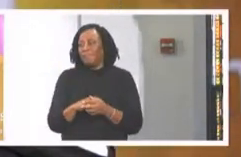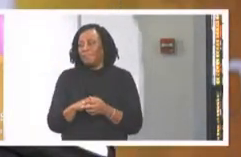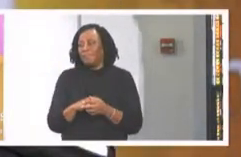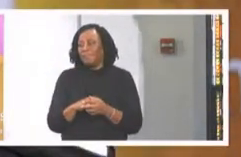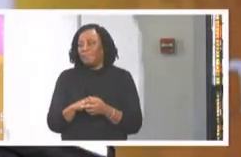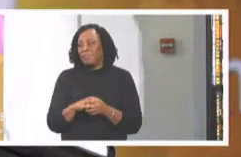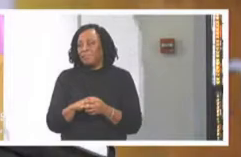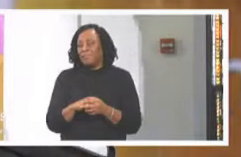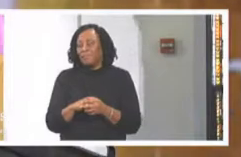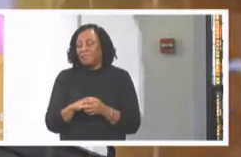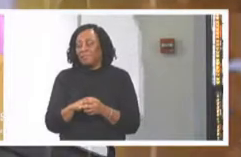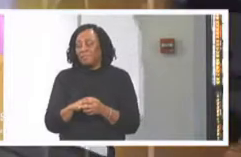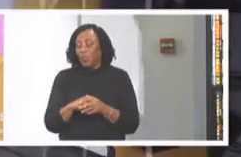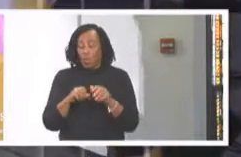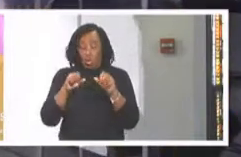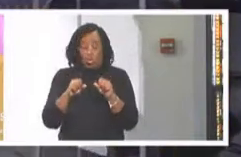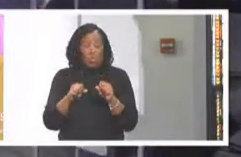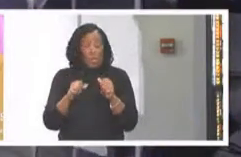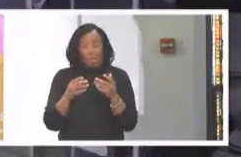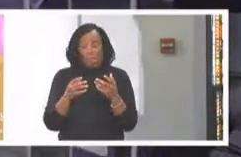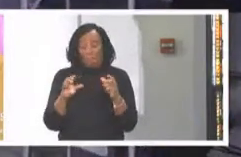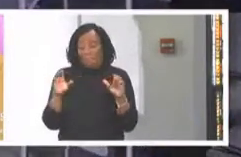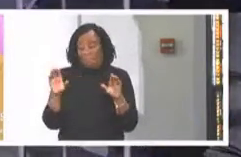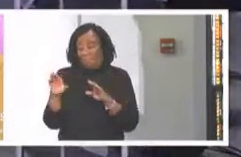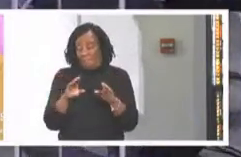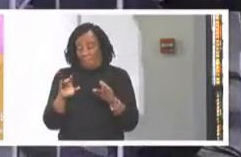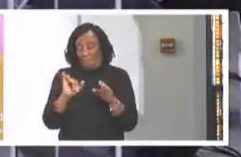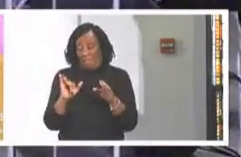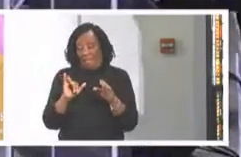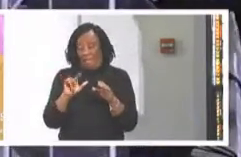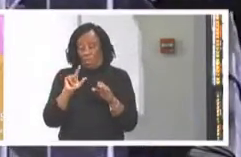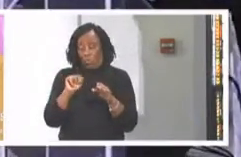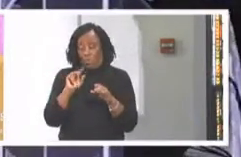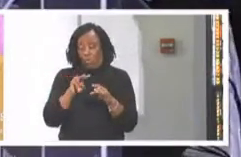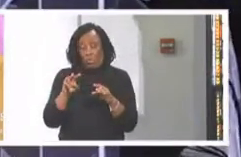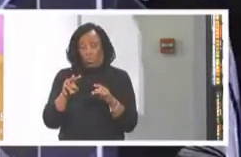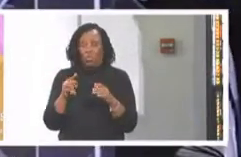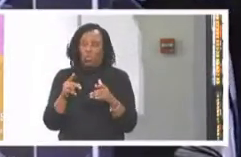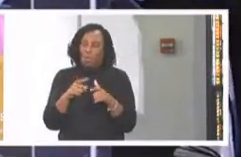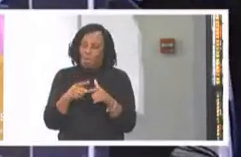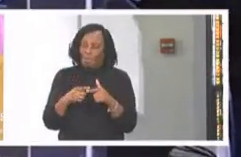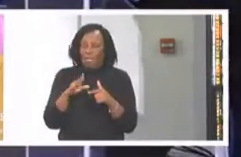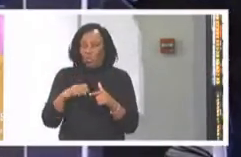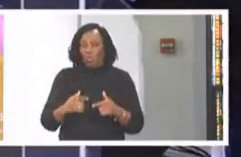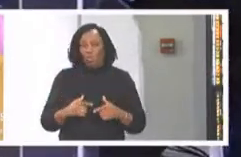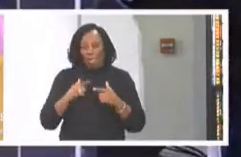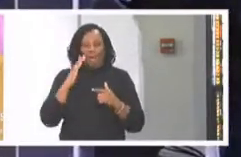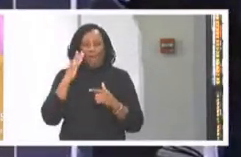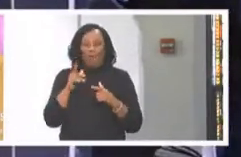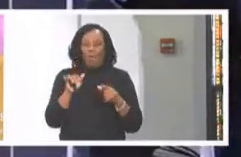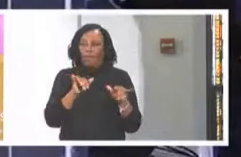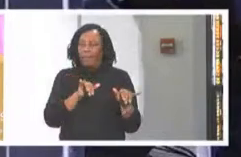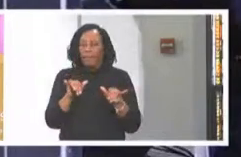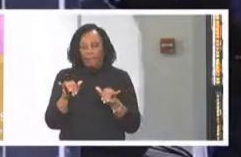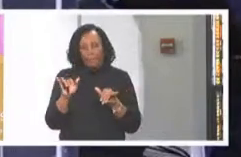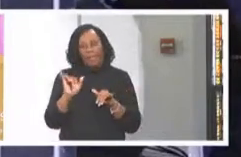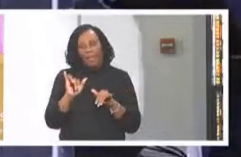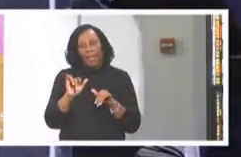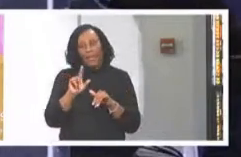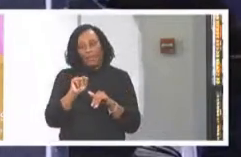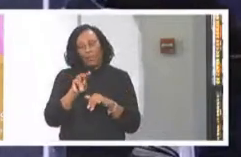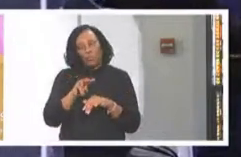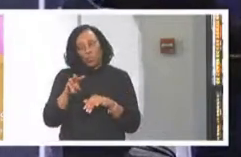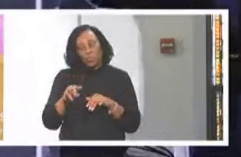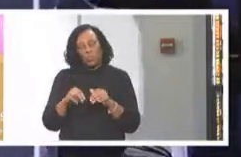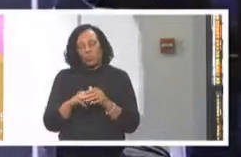old year if you want to, and then it's going to be exactly like the old year. Or you can stretch out on me.